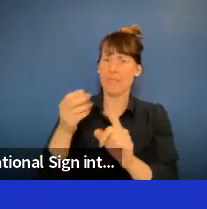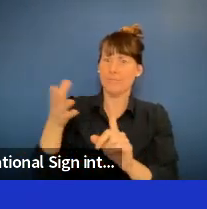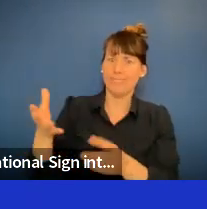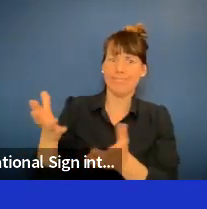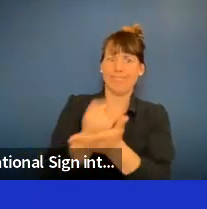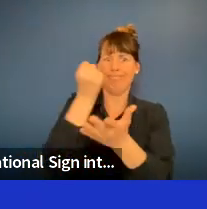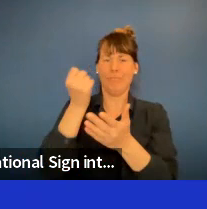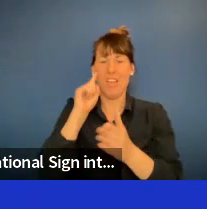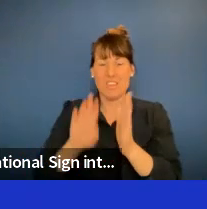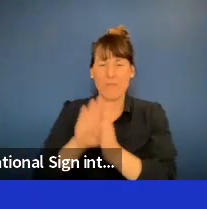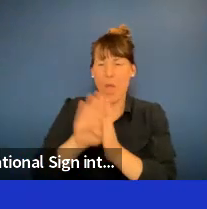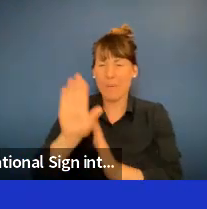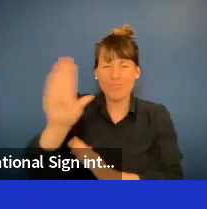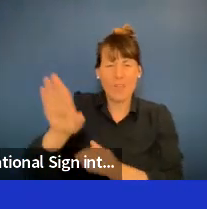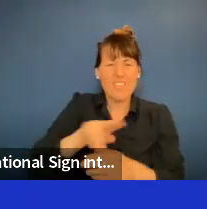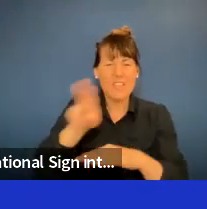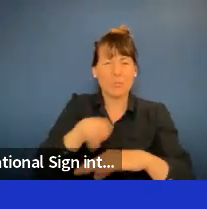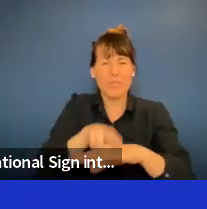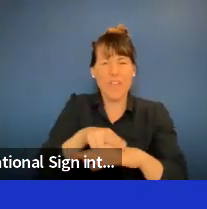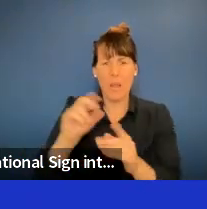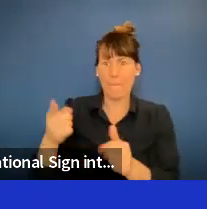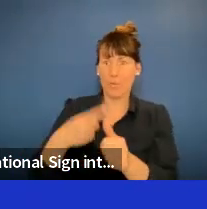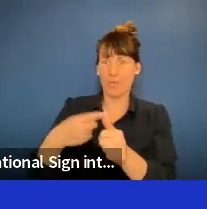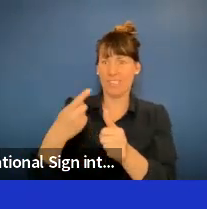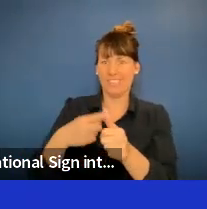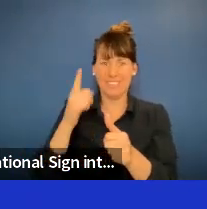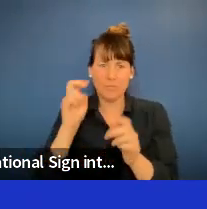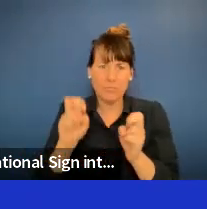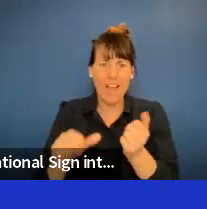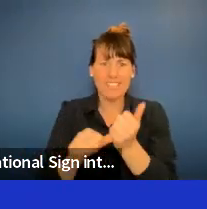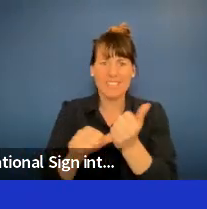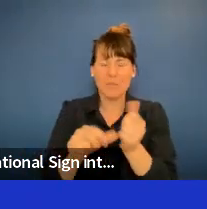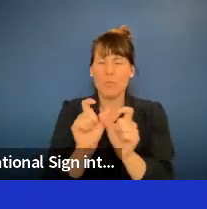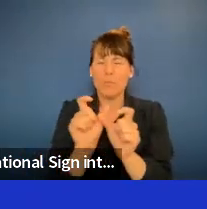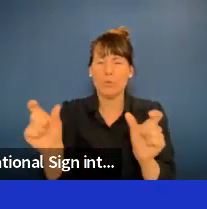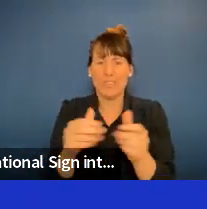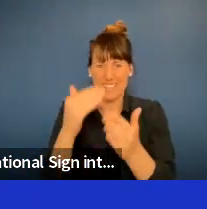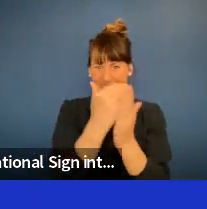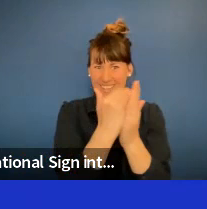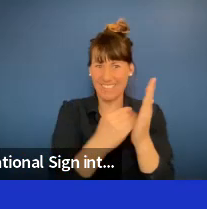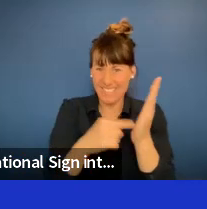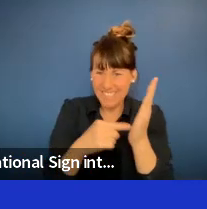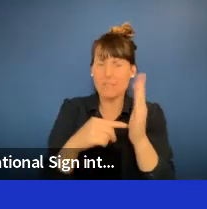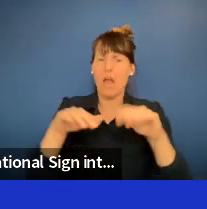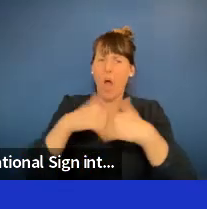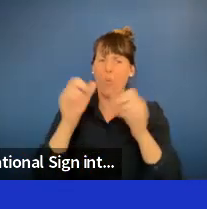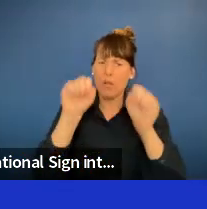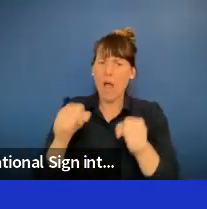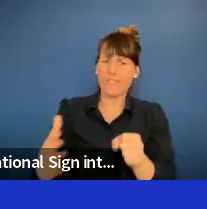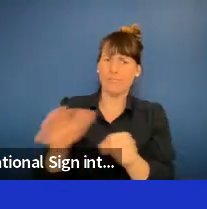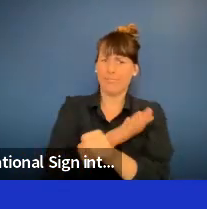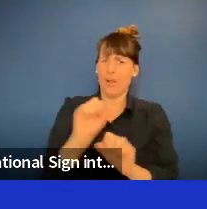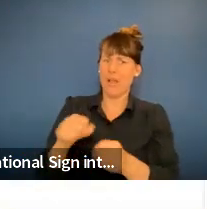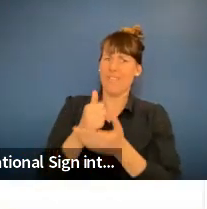can help to ensure that the coverage as well as the financing for those assistive products are available. Can I have the next slide,